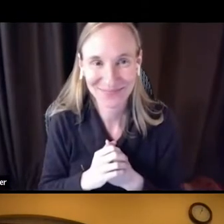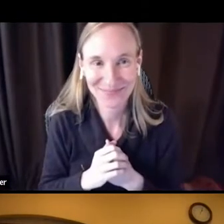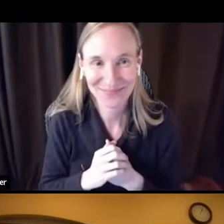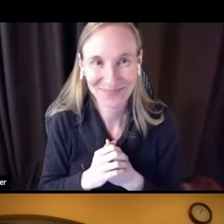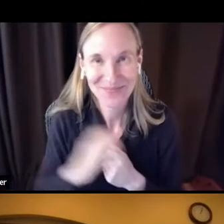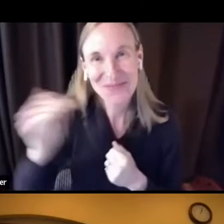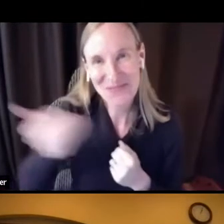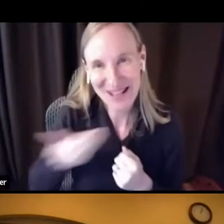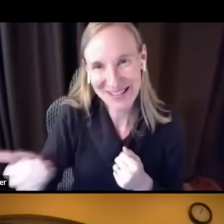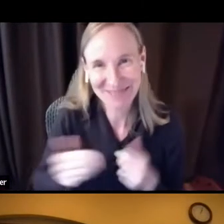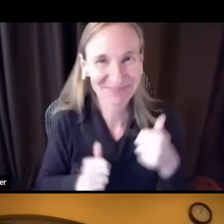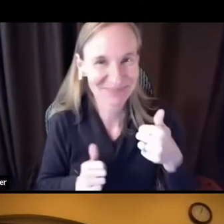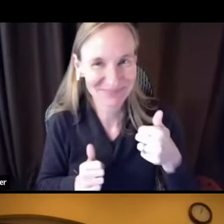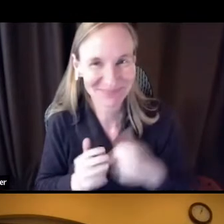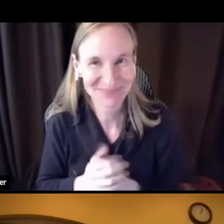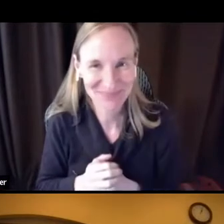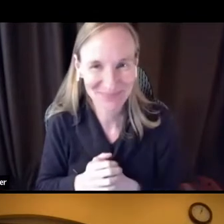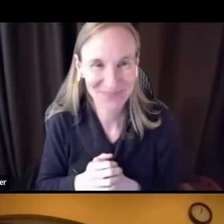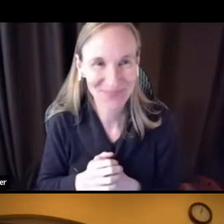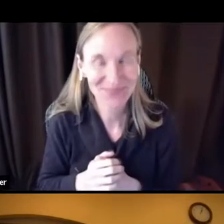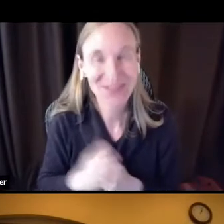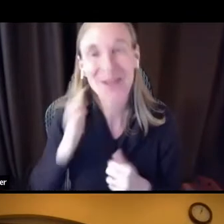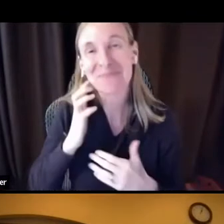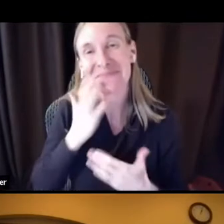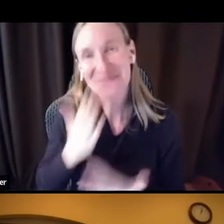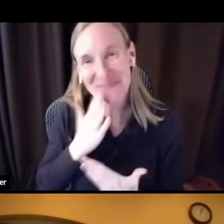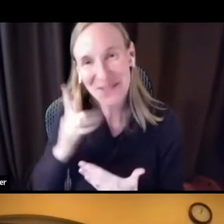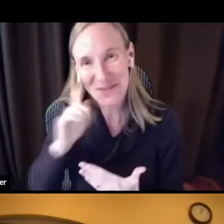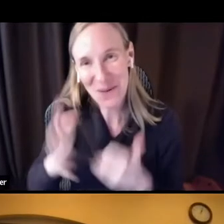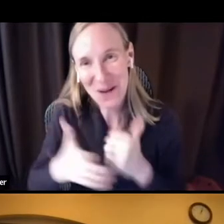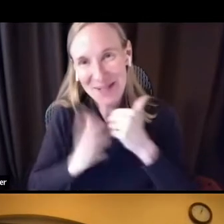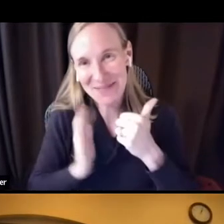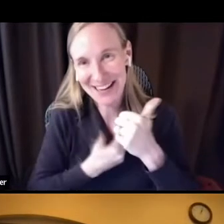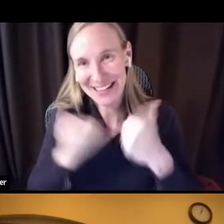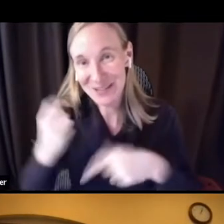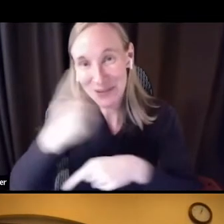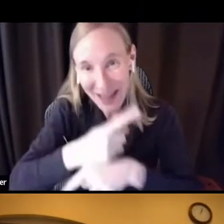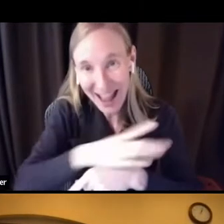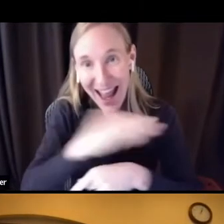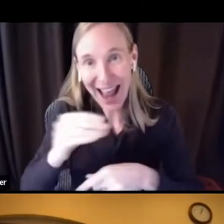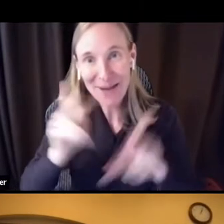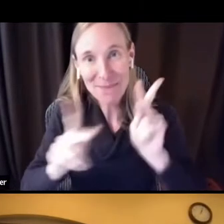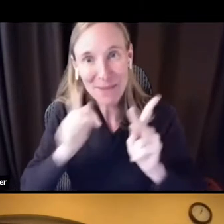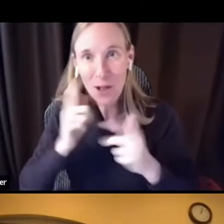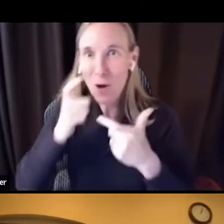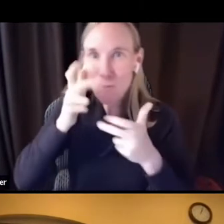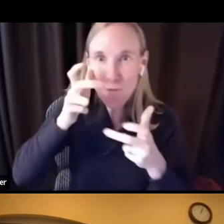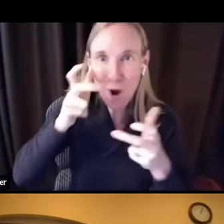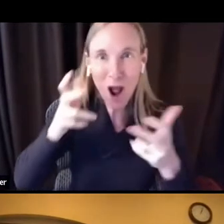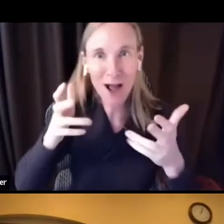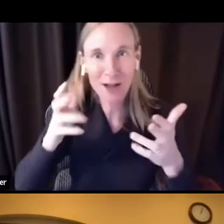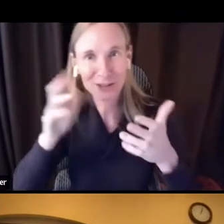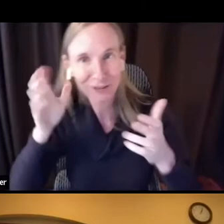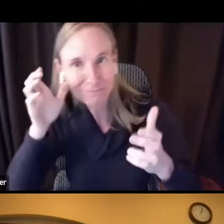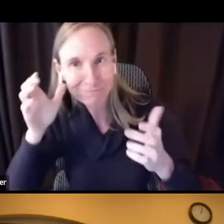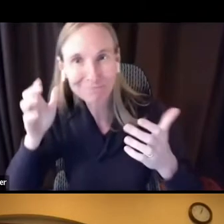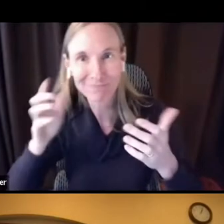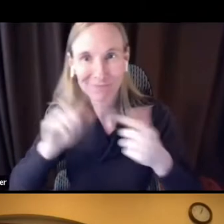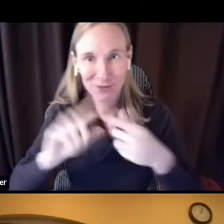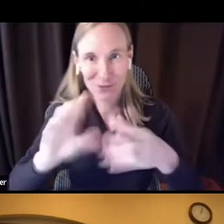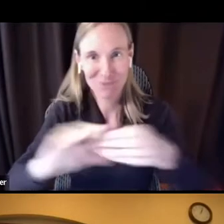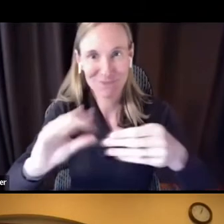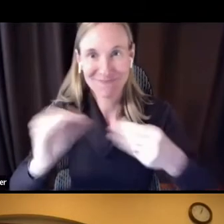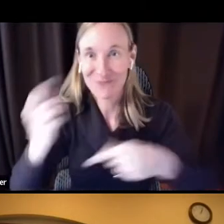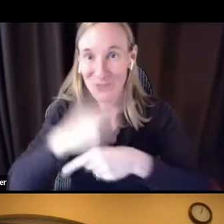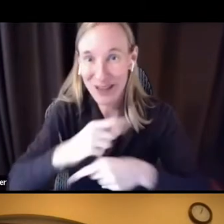Welcome. We appreciate your assisting us and assisting those who are watching and listening. We also